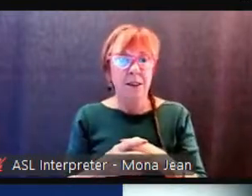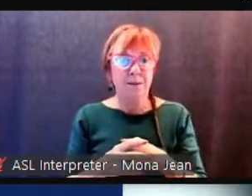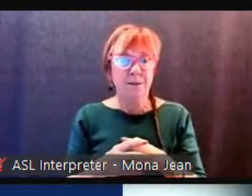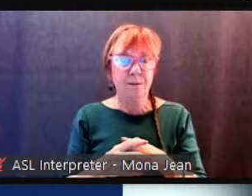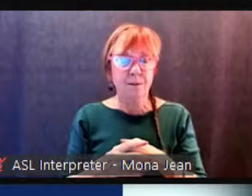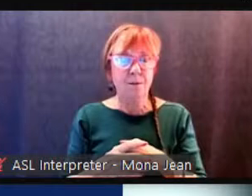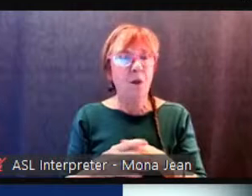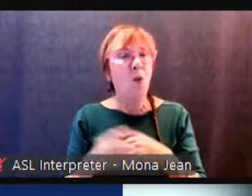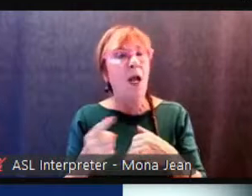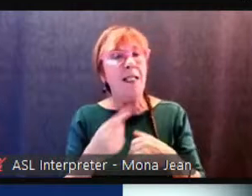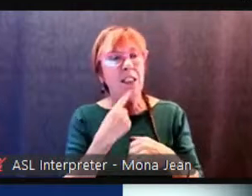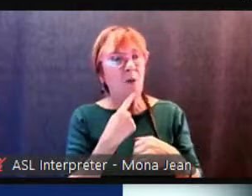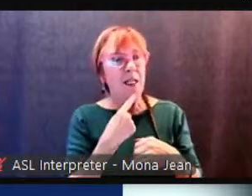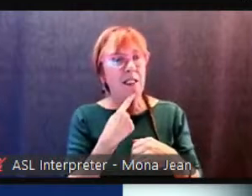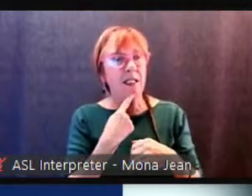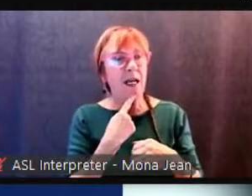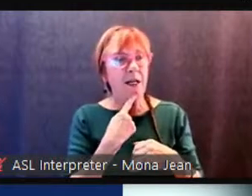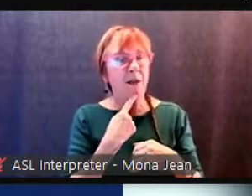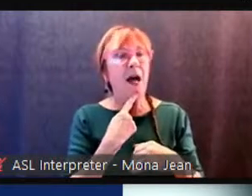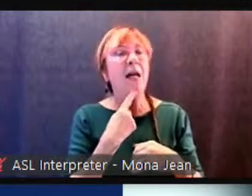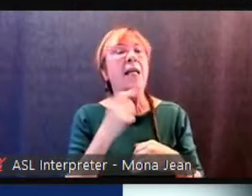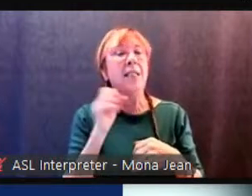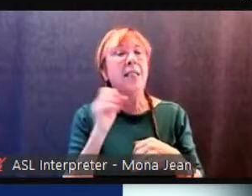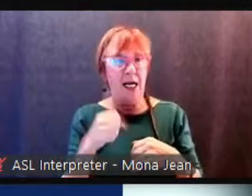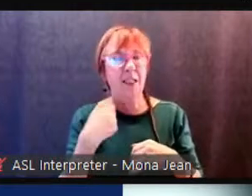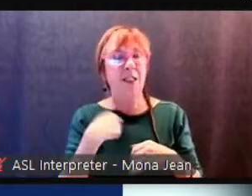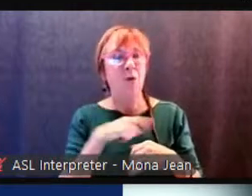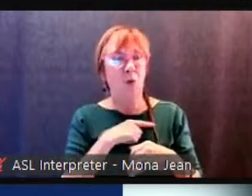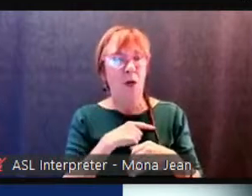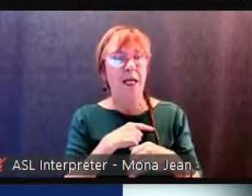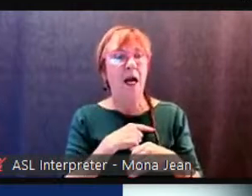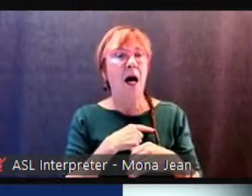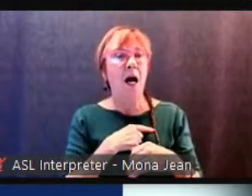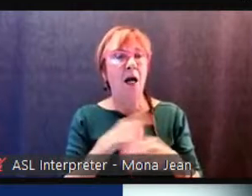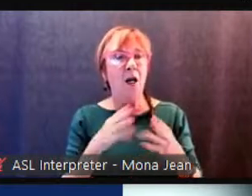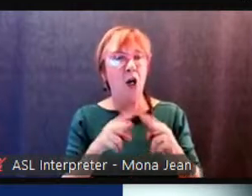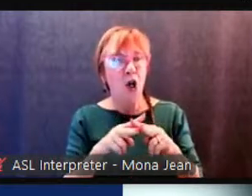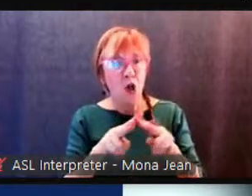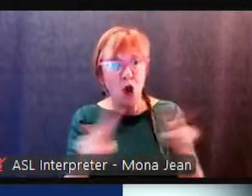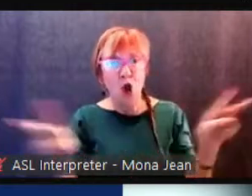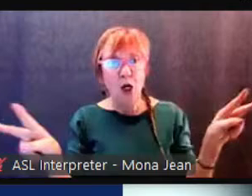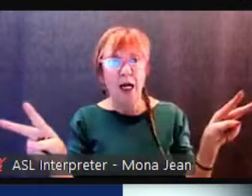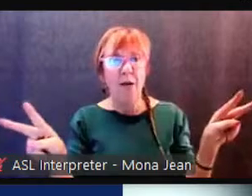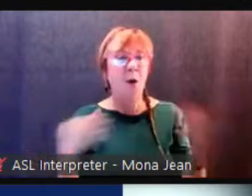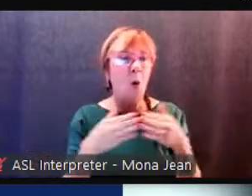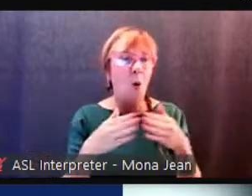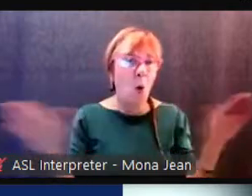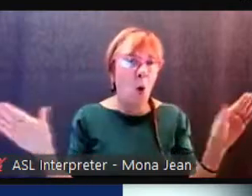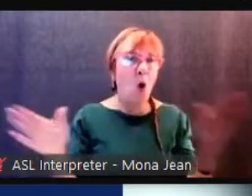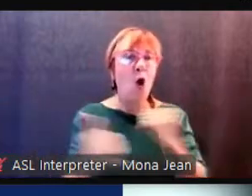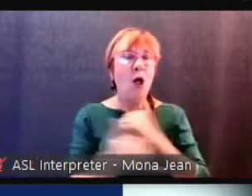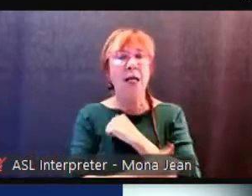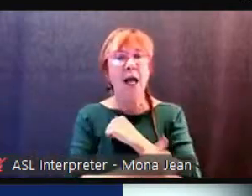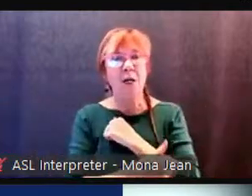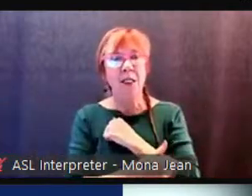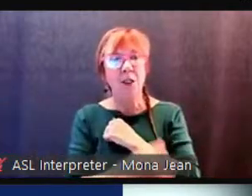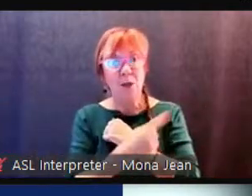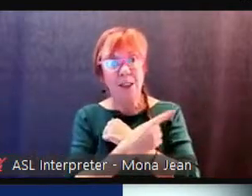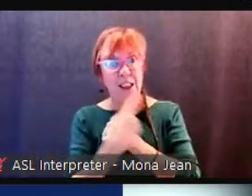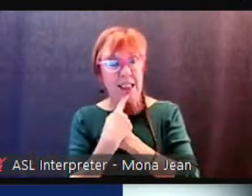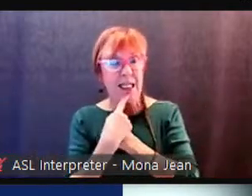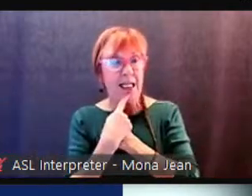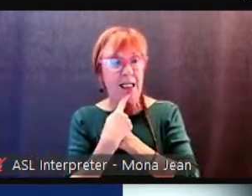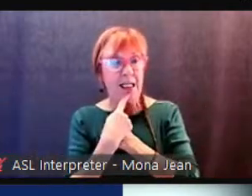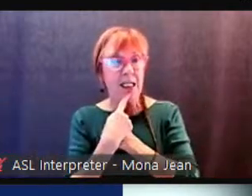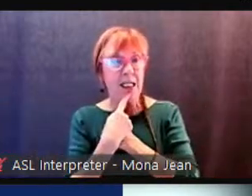will just add one thing and just indicate, right, that we are taking a unified countywide approach to rebuilding. And so what Kiara mentioned is